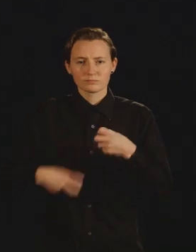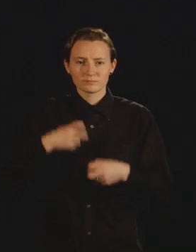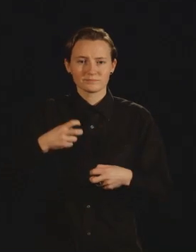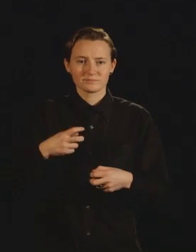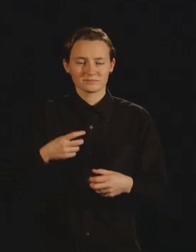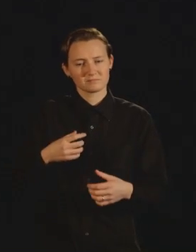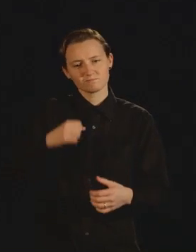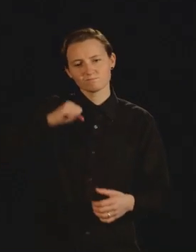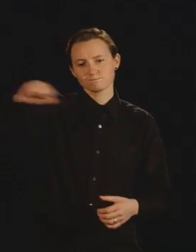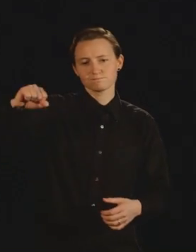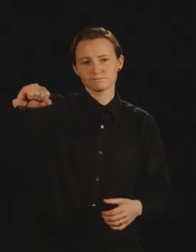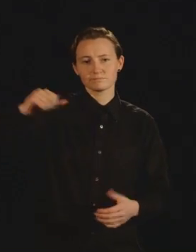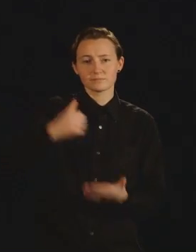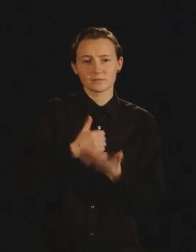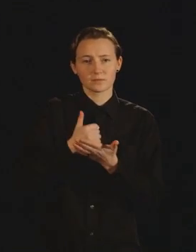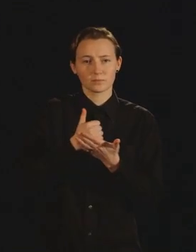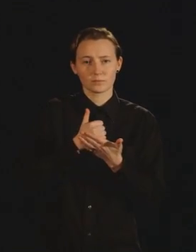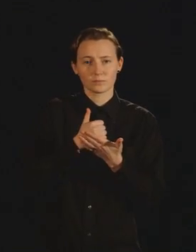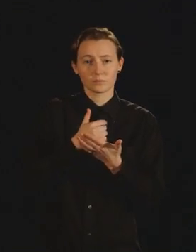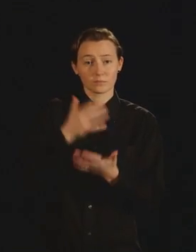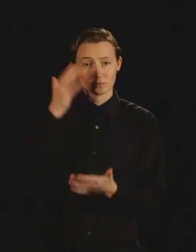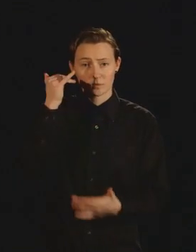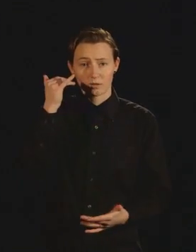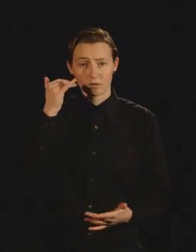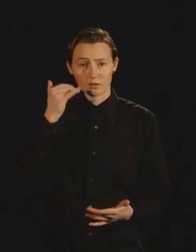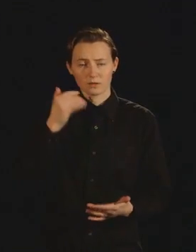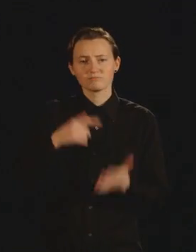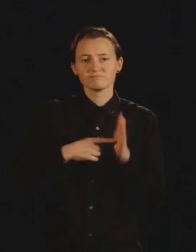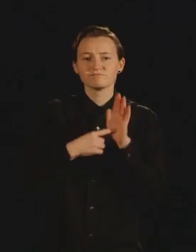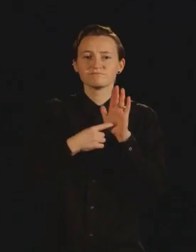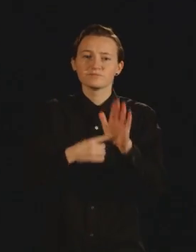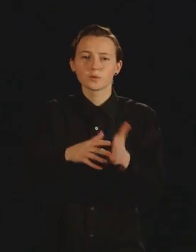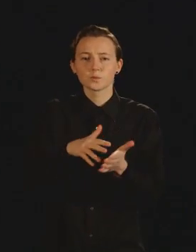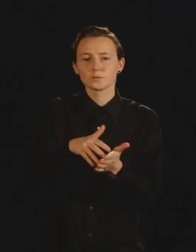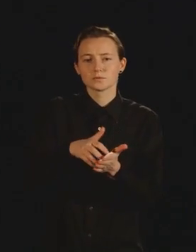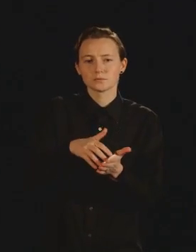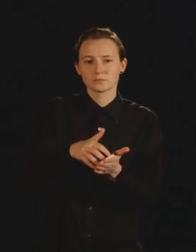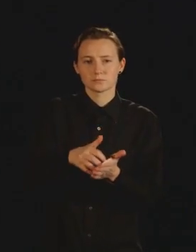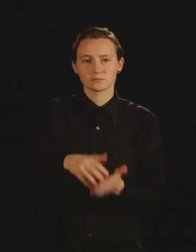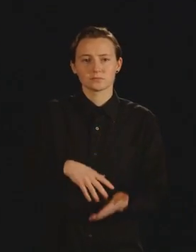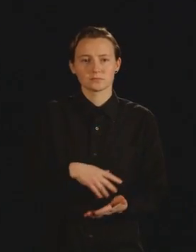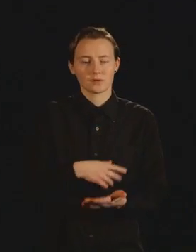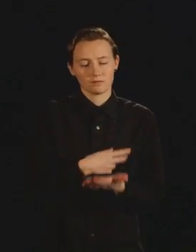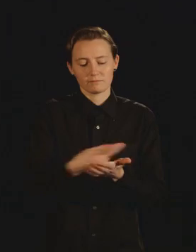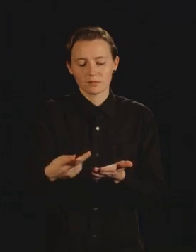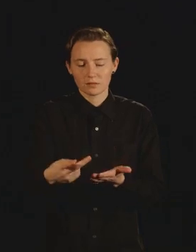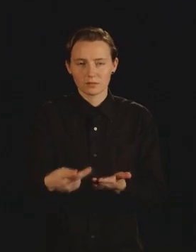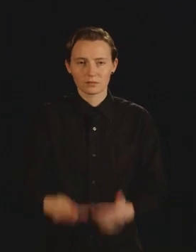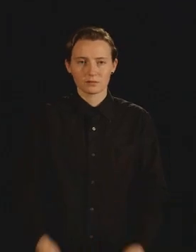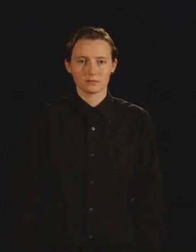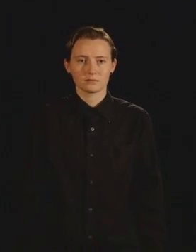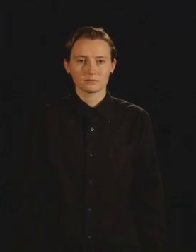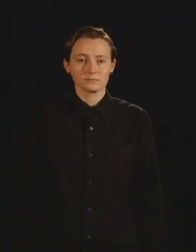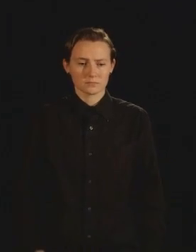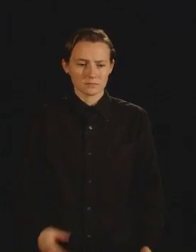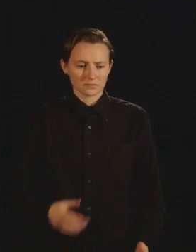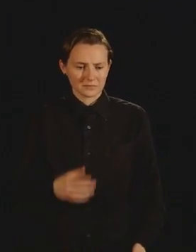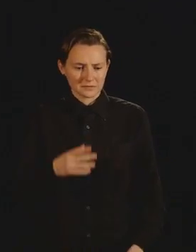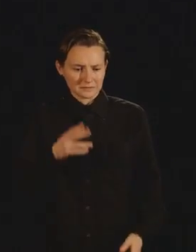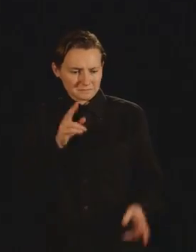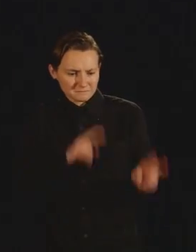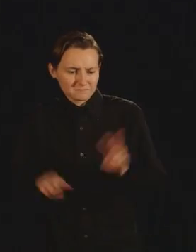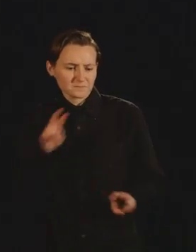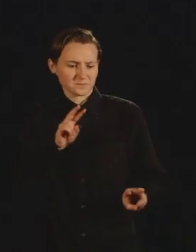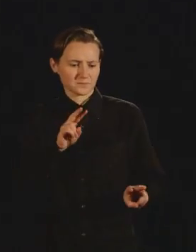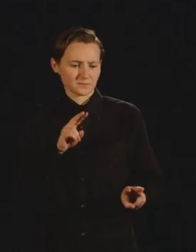getting help meant because it reflected weakness and failure. I've watched my men face pressure